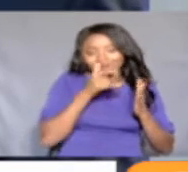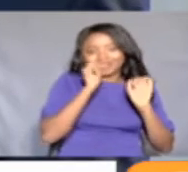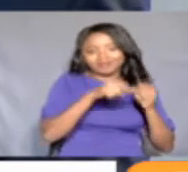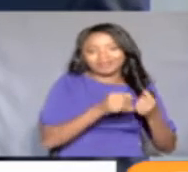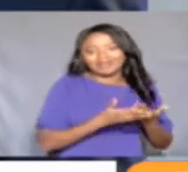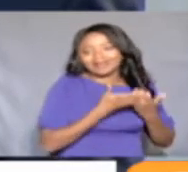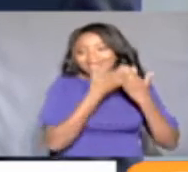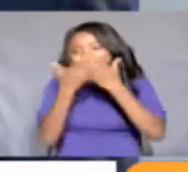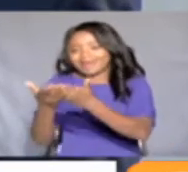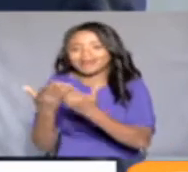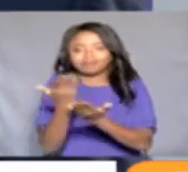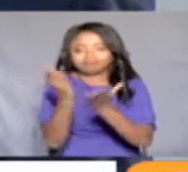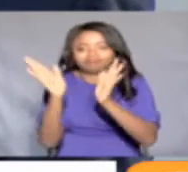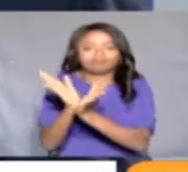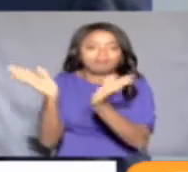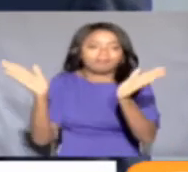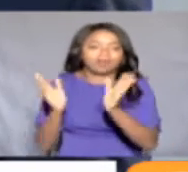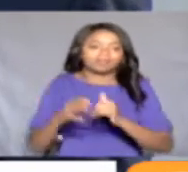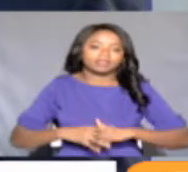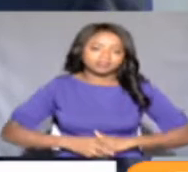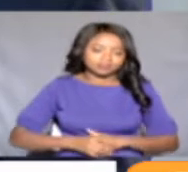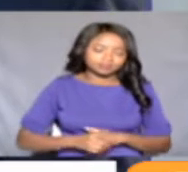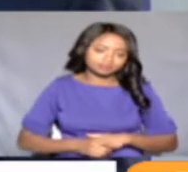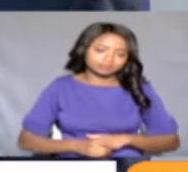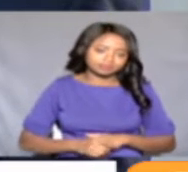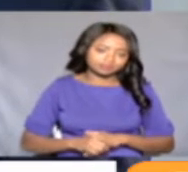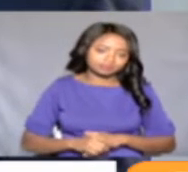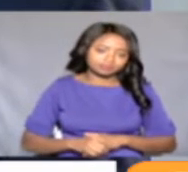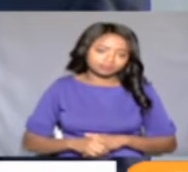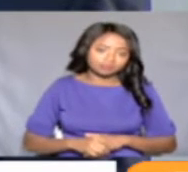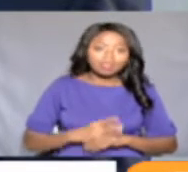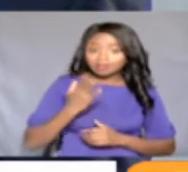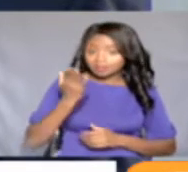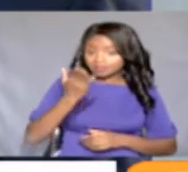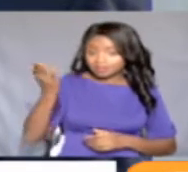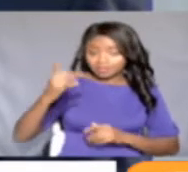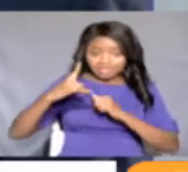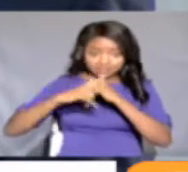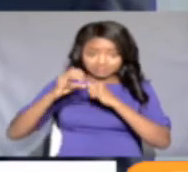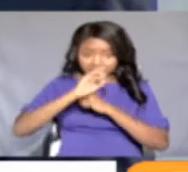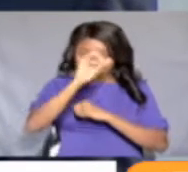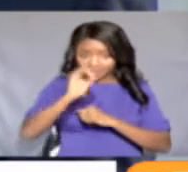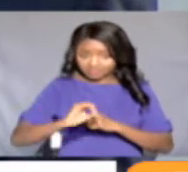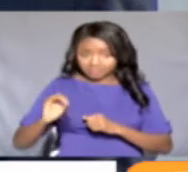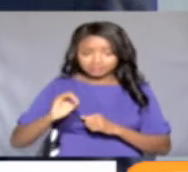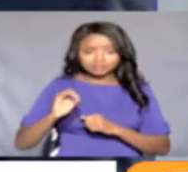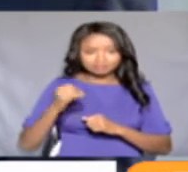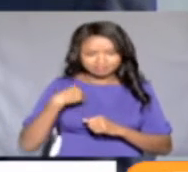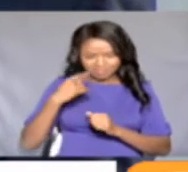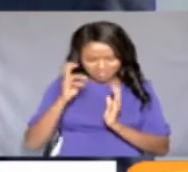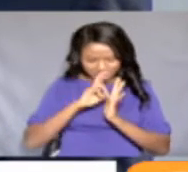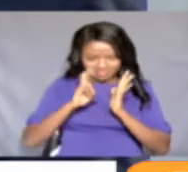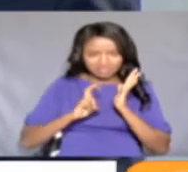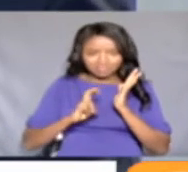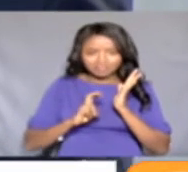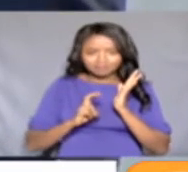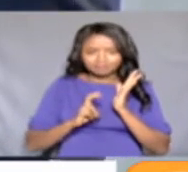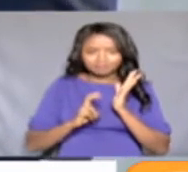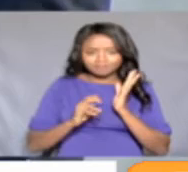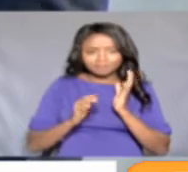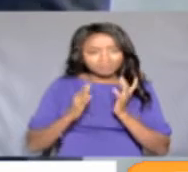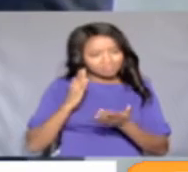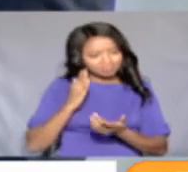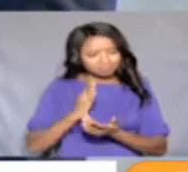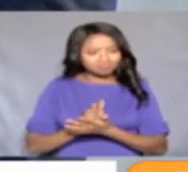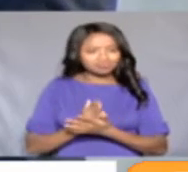without 60% of the people, according to some studies that I saw somewhere in the country, actually